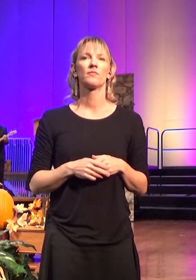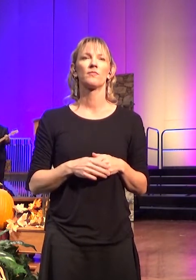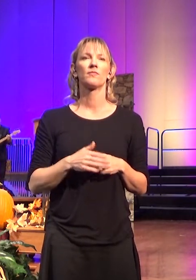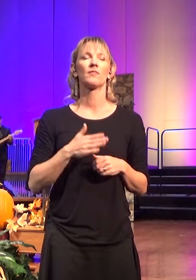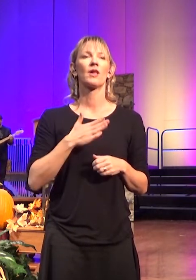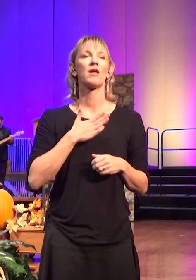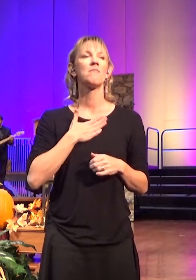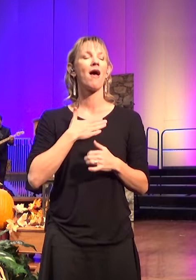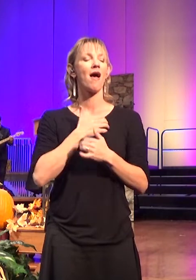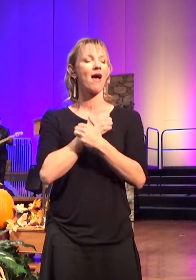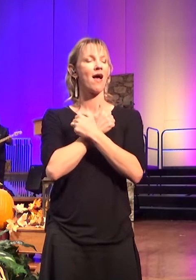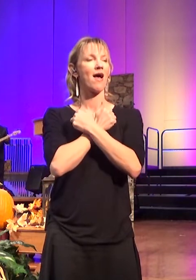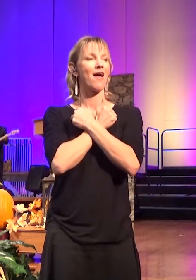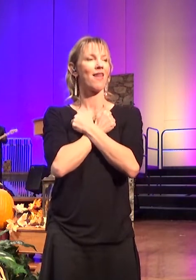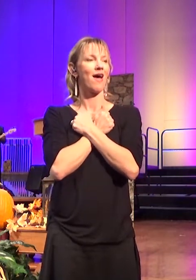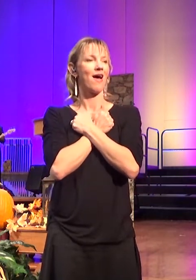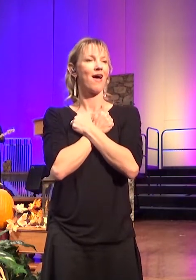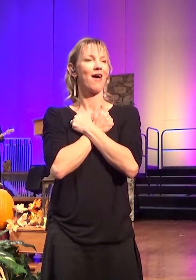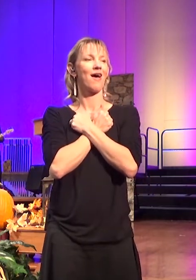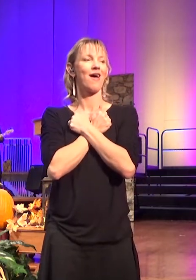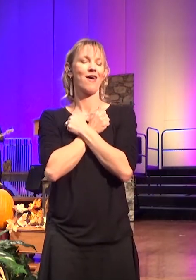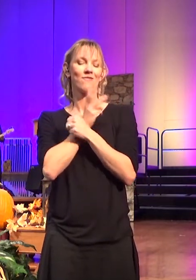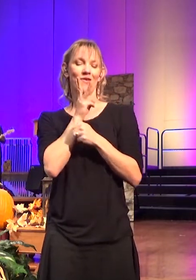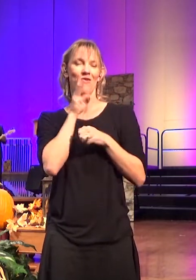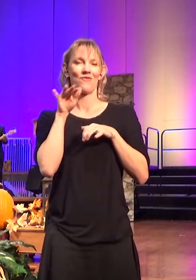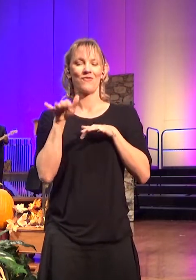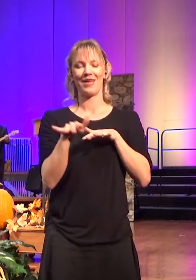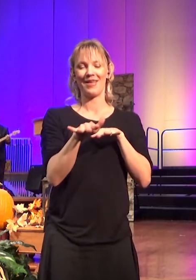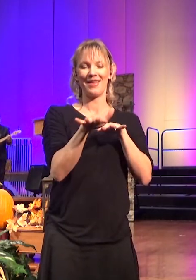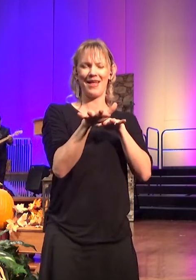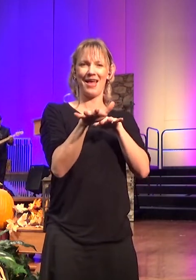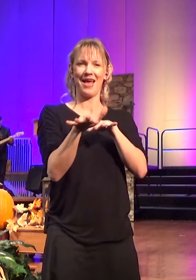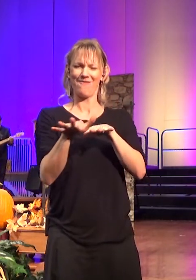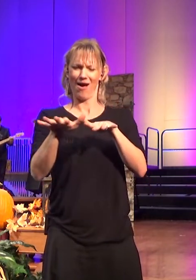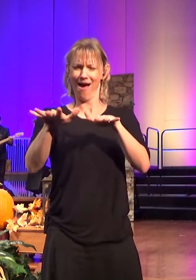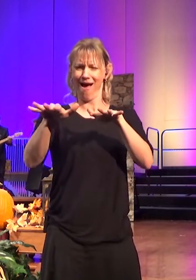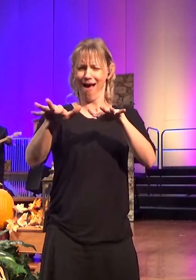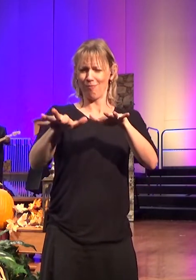My love is a river